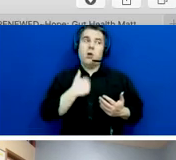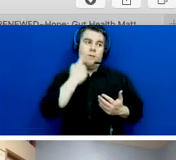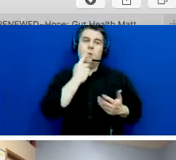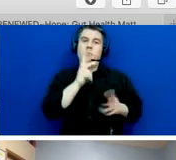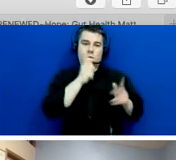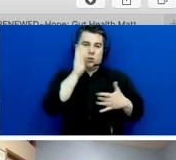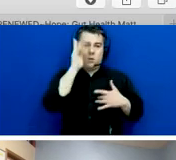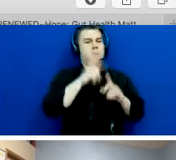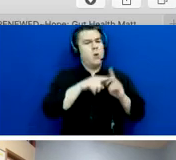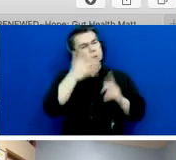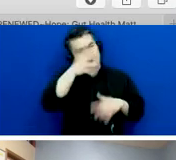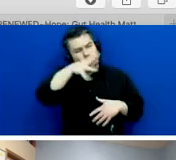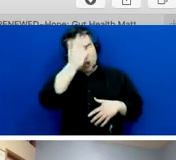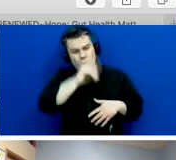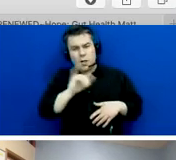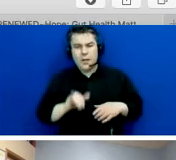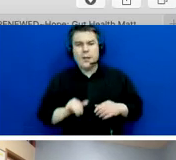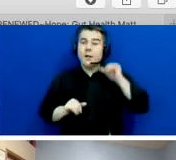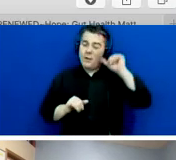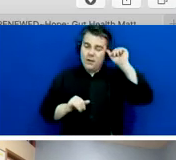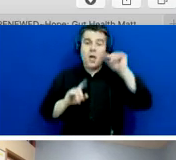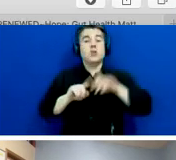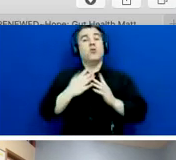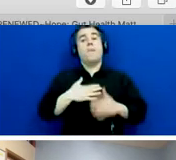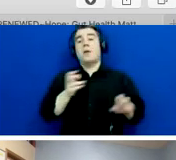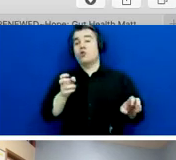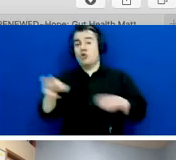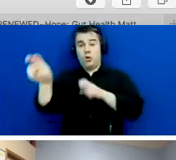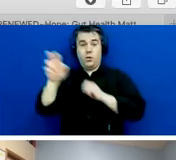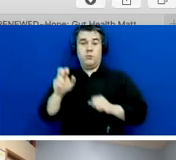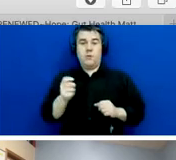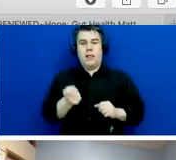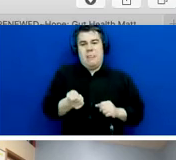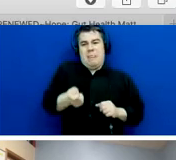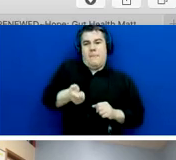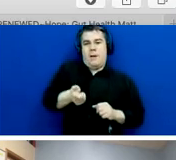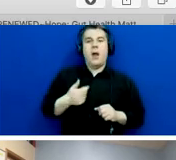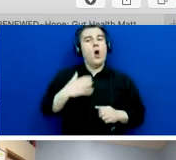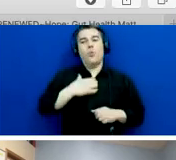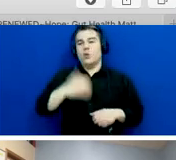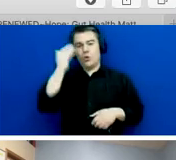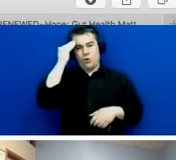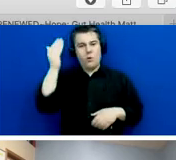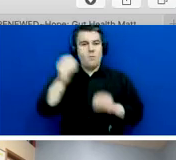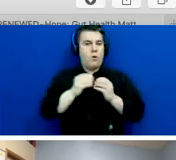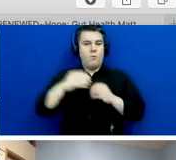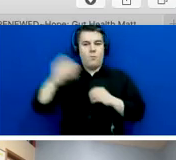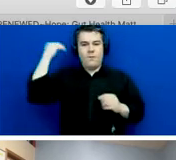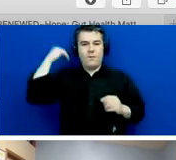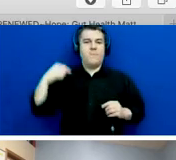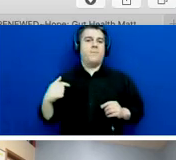symptoms like Crohn's. So I started on my journey a little bit. I wish I knew more because